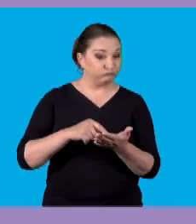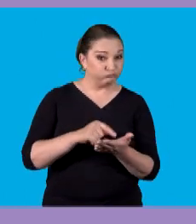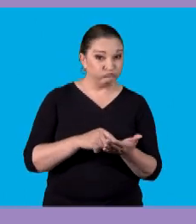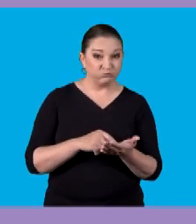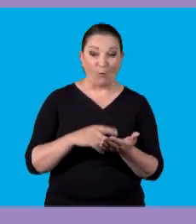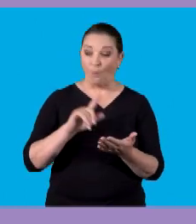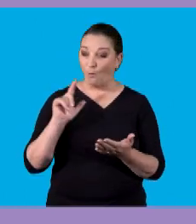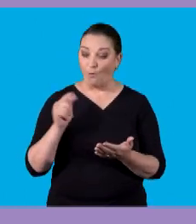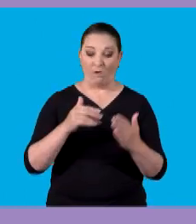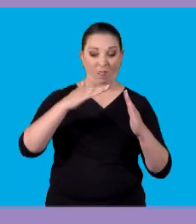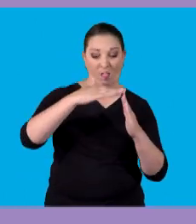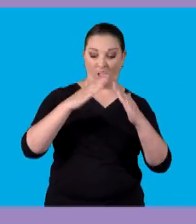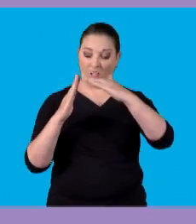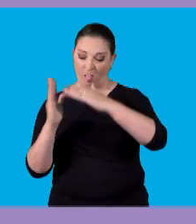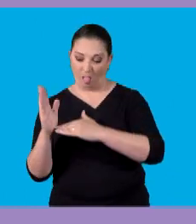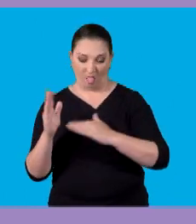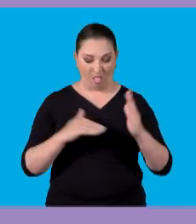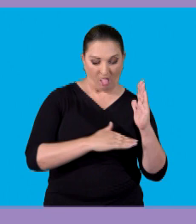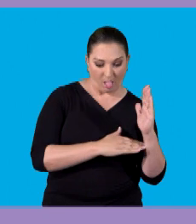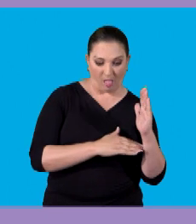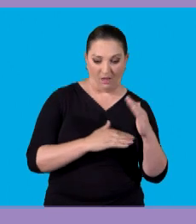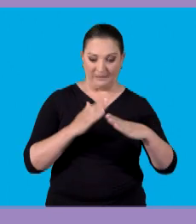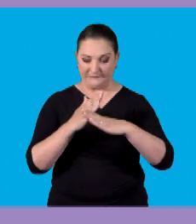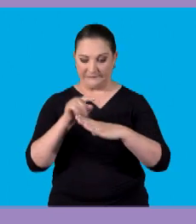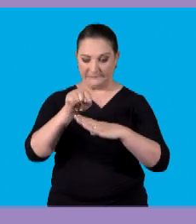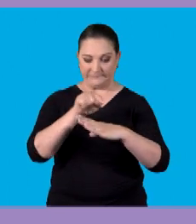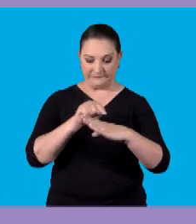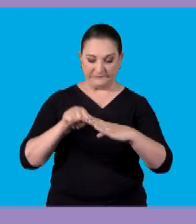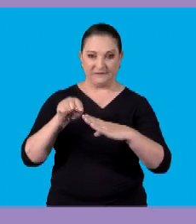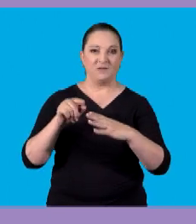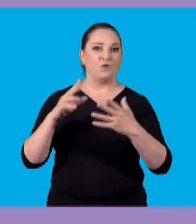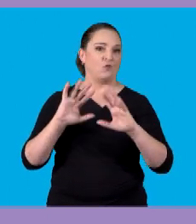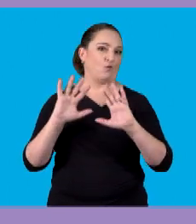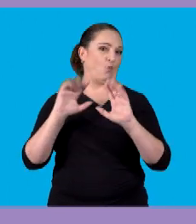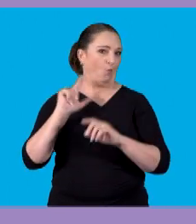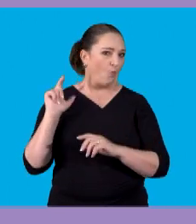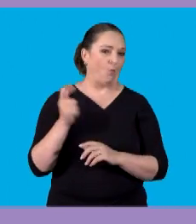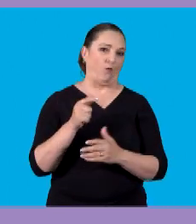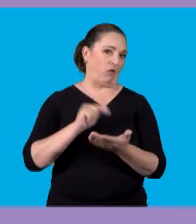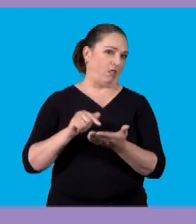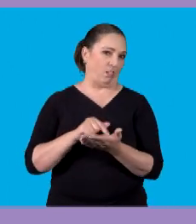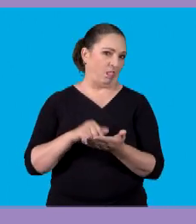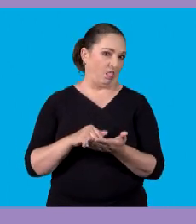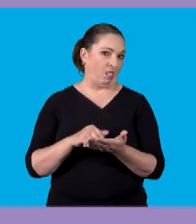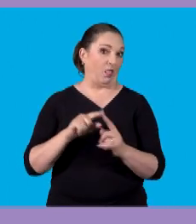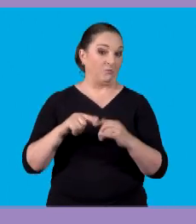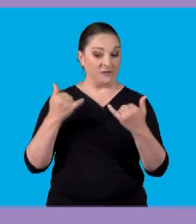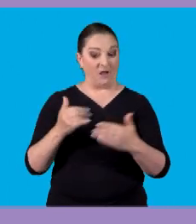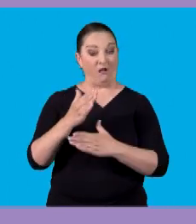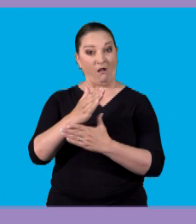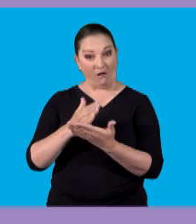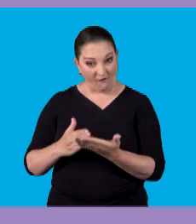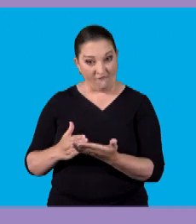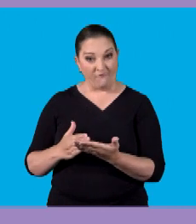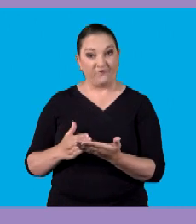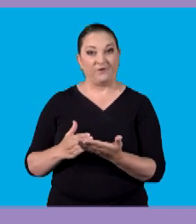So now we've calculated all the angles in this parallelogram, including one of the, or